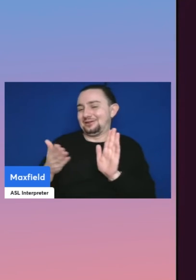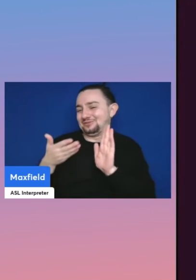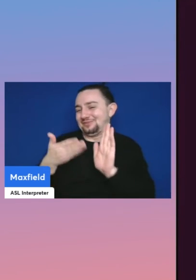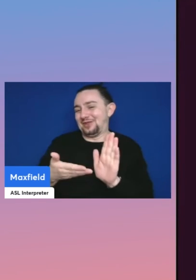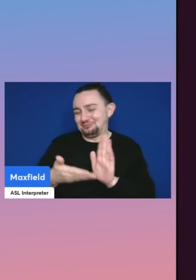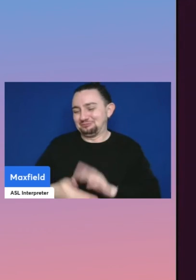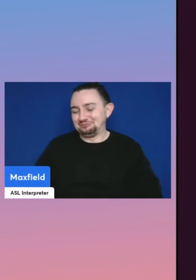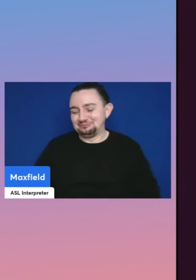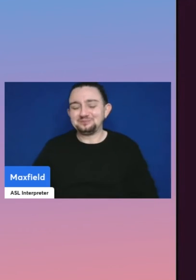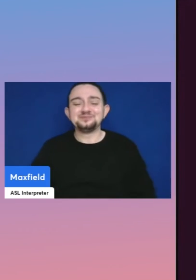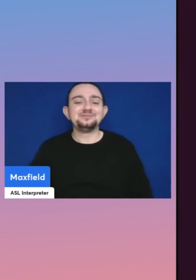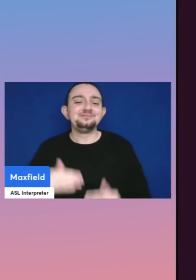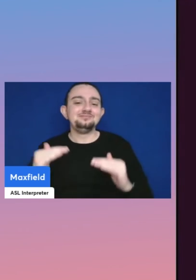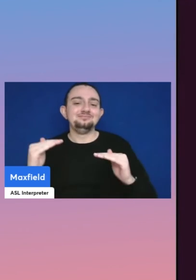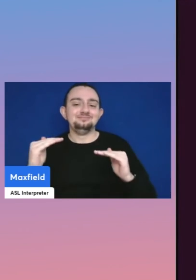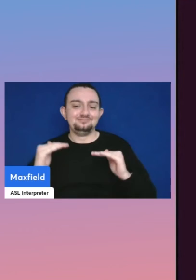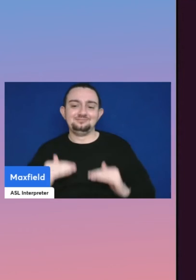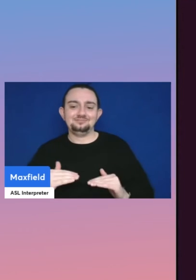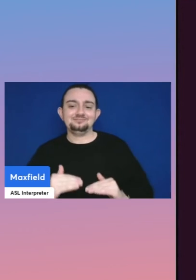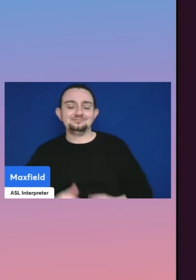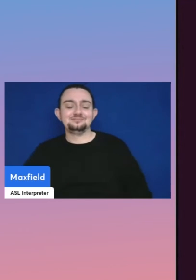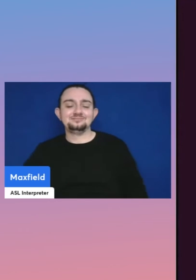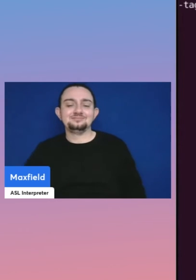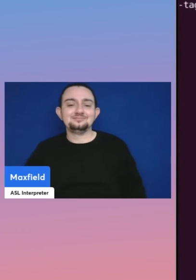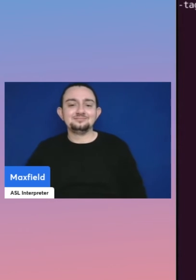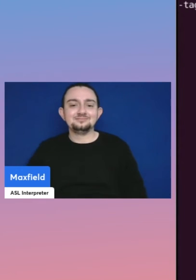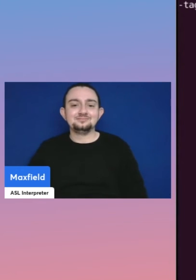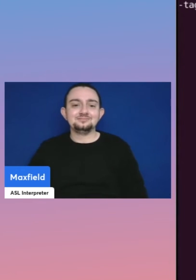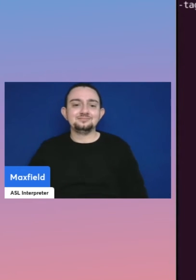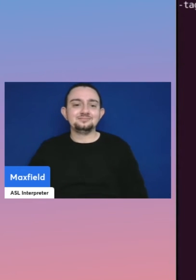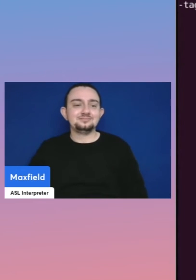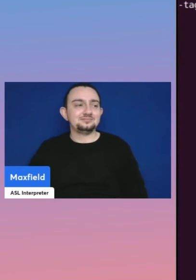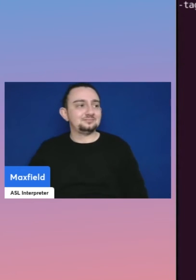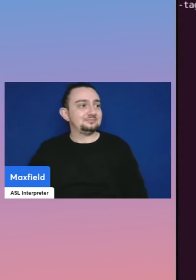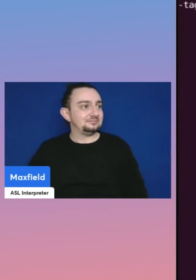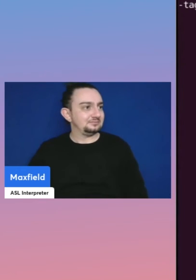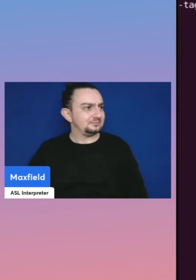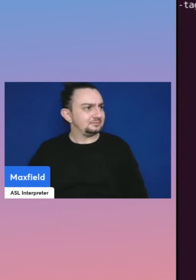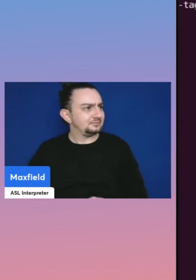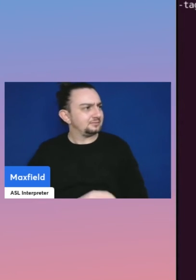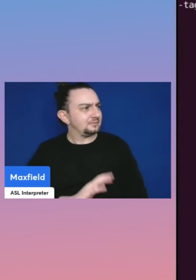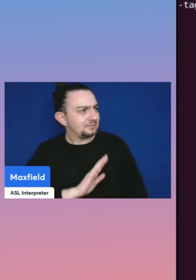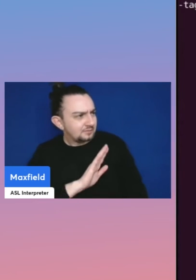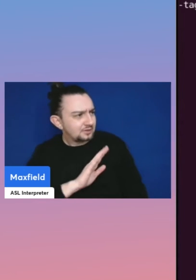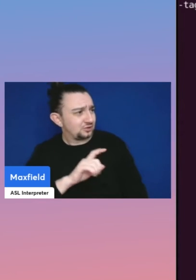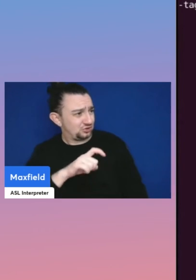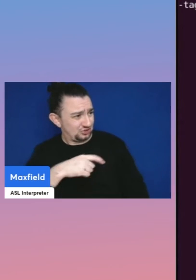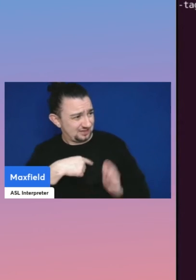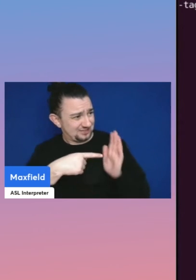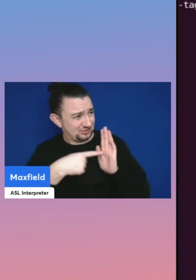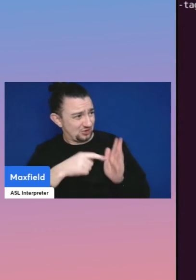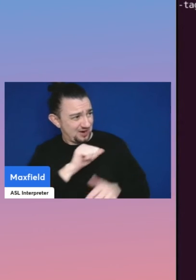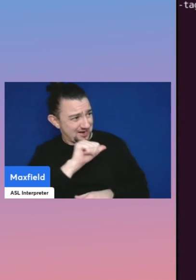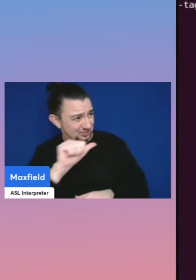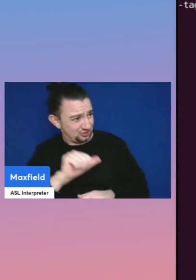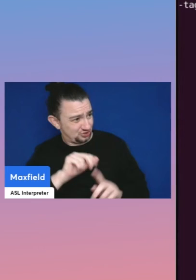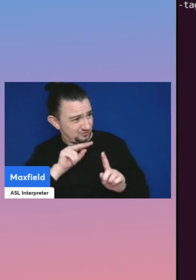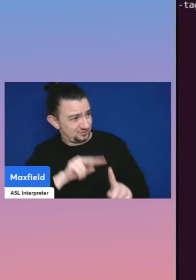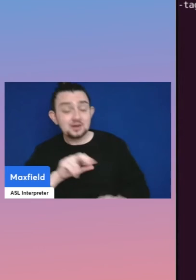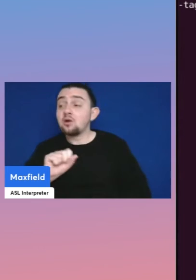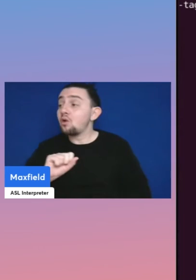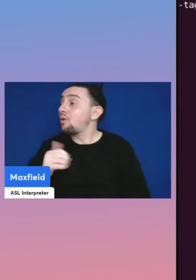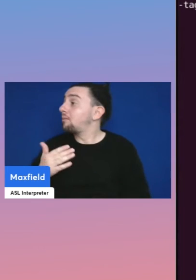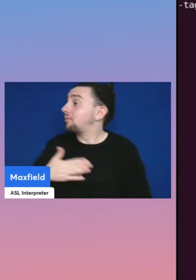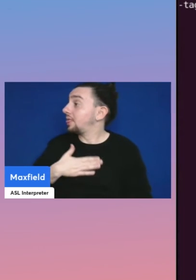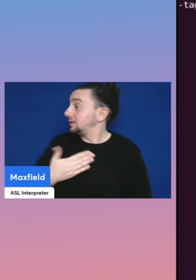Let's go on. Should I show the Azure part? Yes, please. I think that would